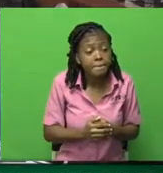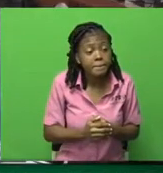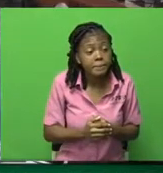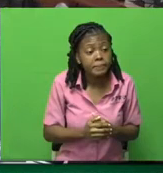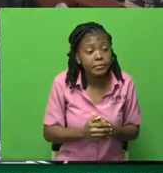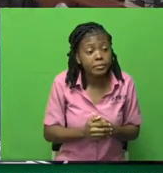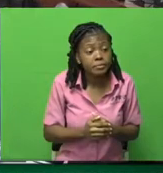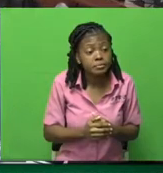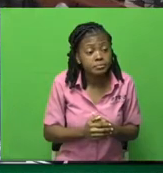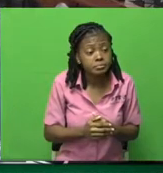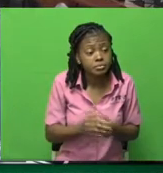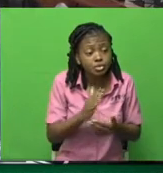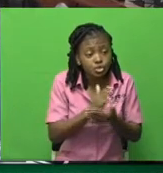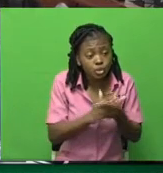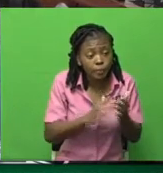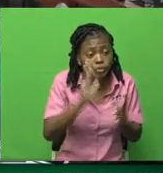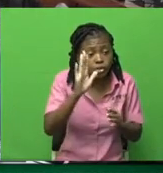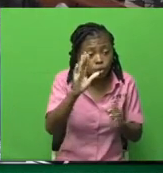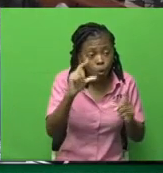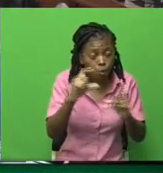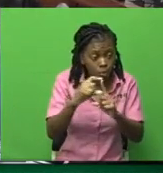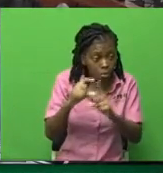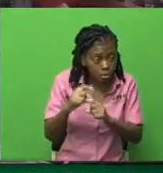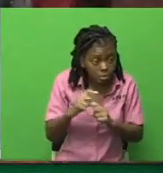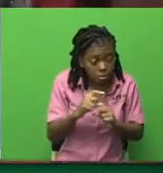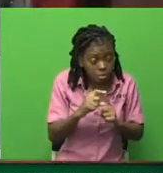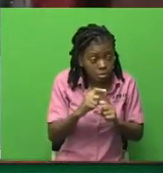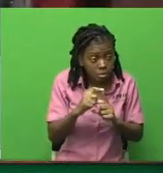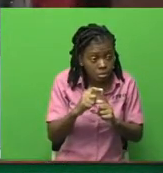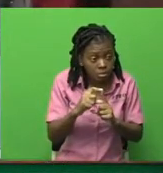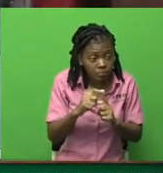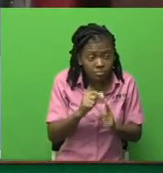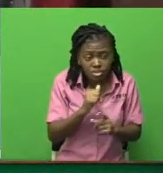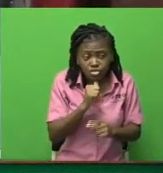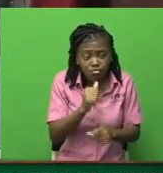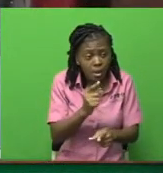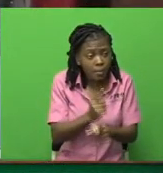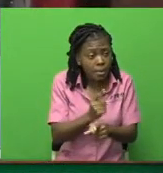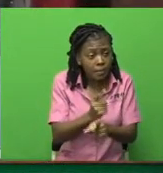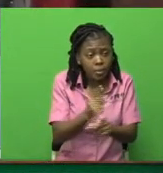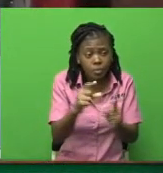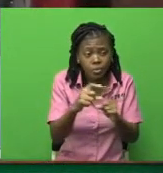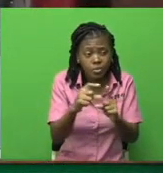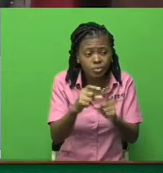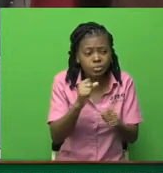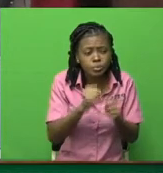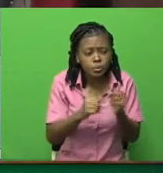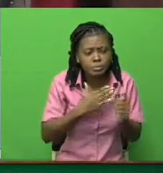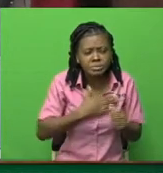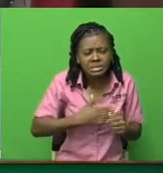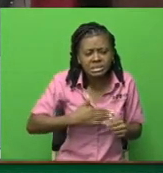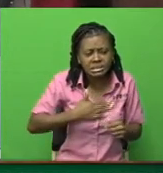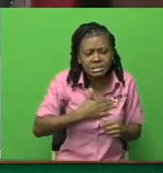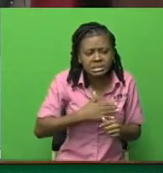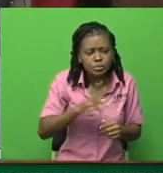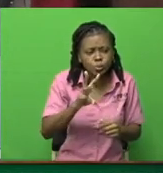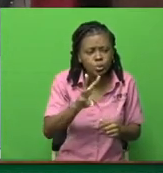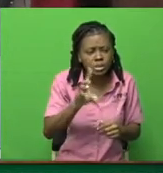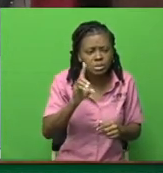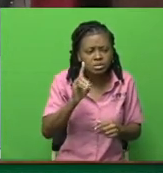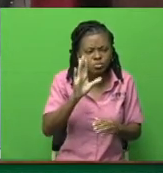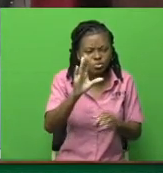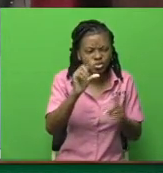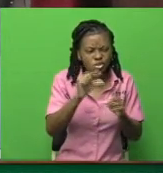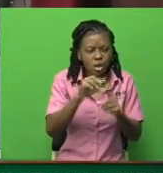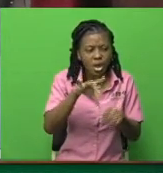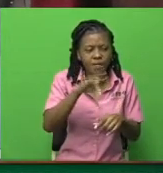some of those words are in my view imputing a proper motive so I'll ask you to withdraw those words and find another way